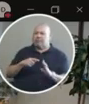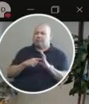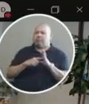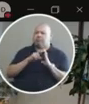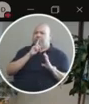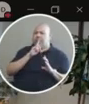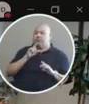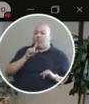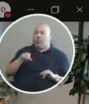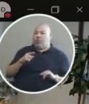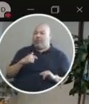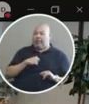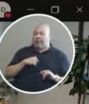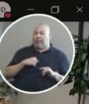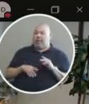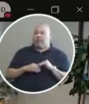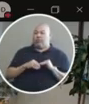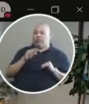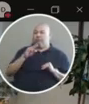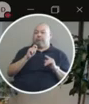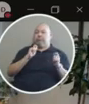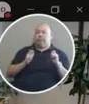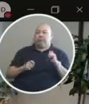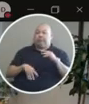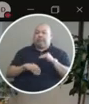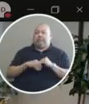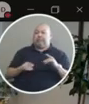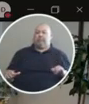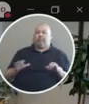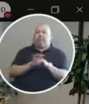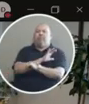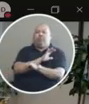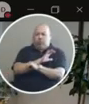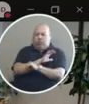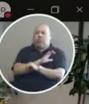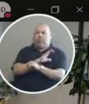mandated only if you are attempting to rewrite the entire charter.